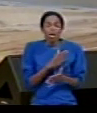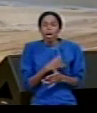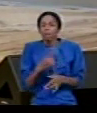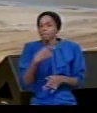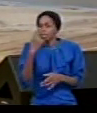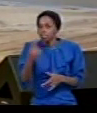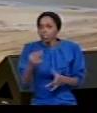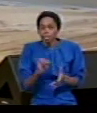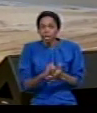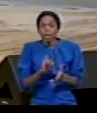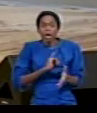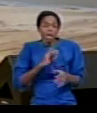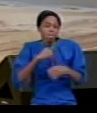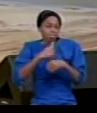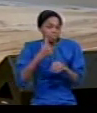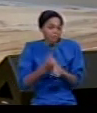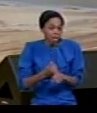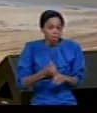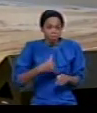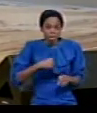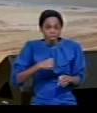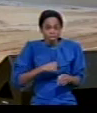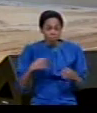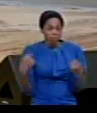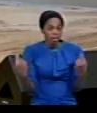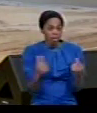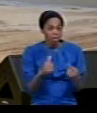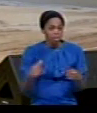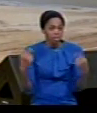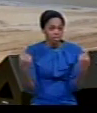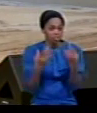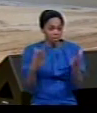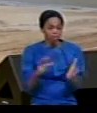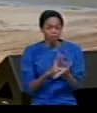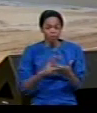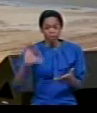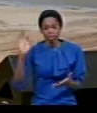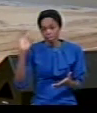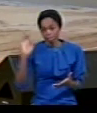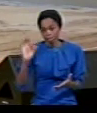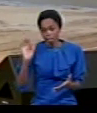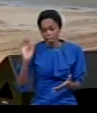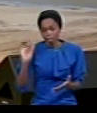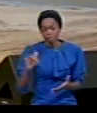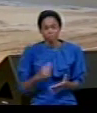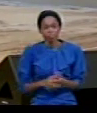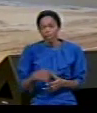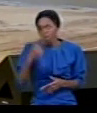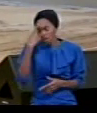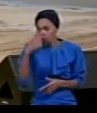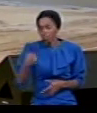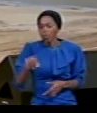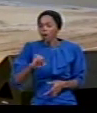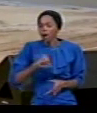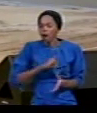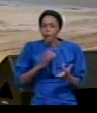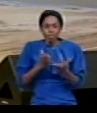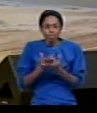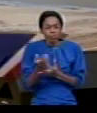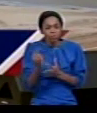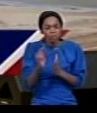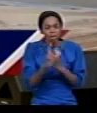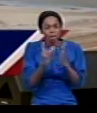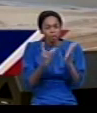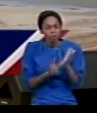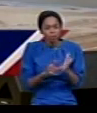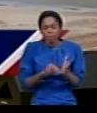a transgressor if I did that. Look at verse 19. In verse 19, for I, through the law,